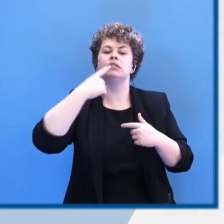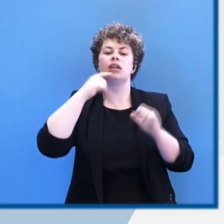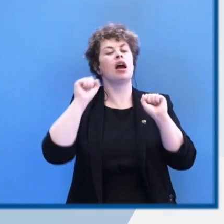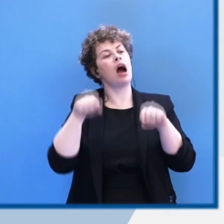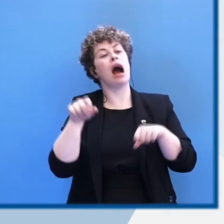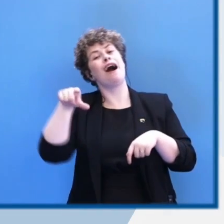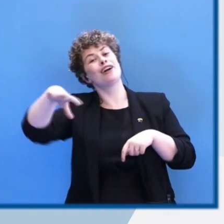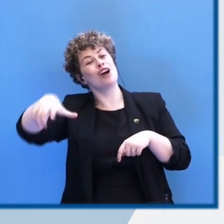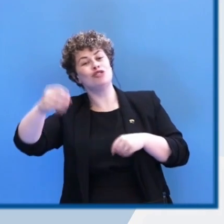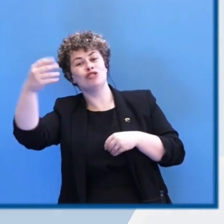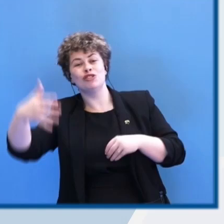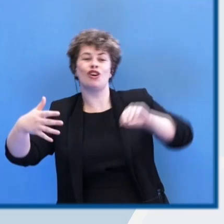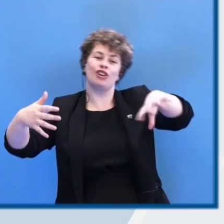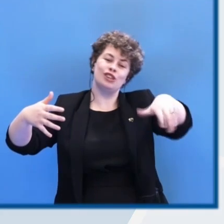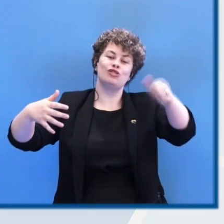tries to